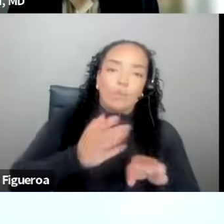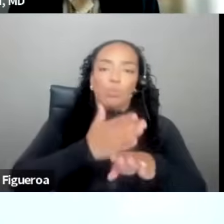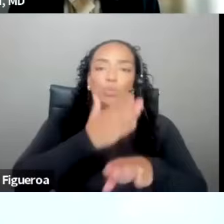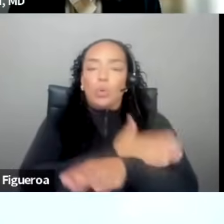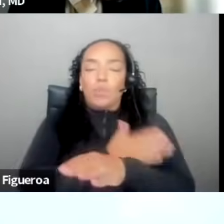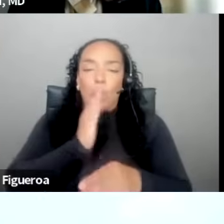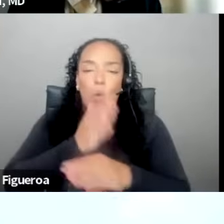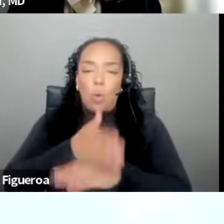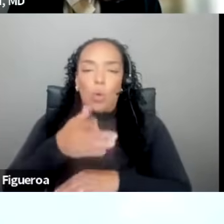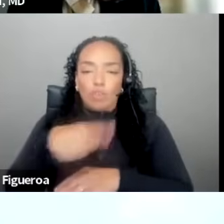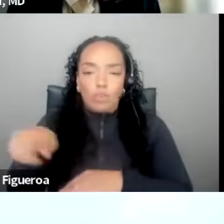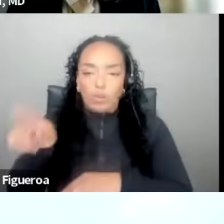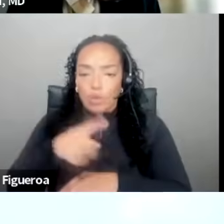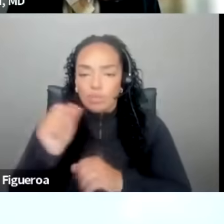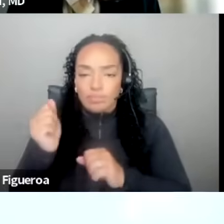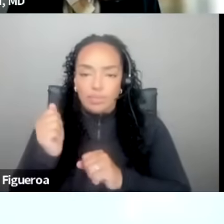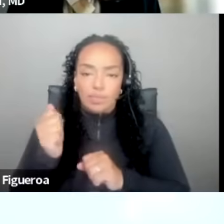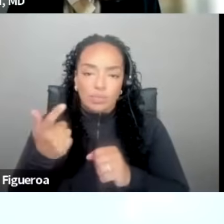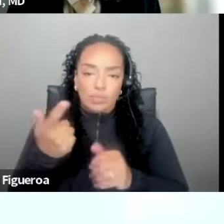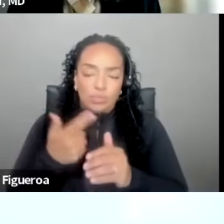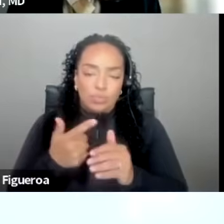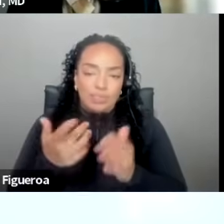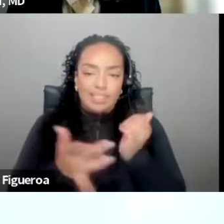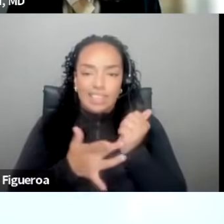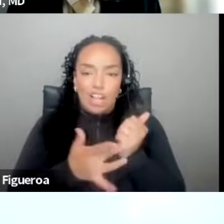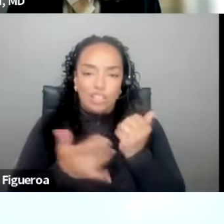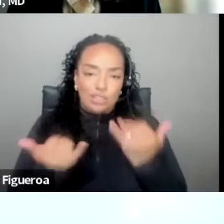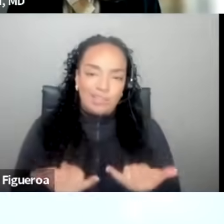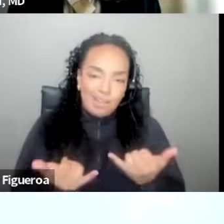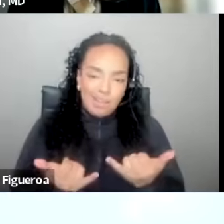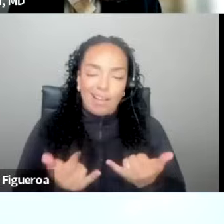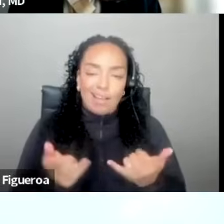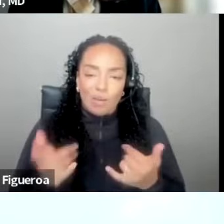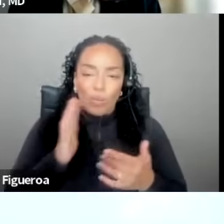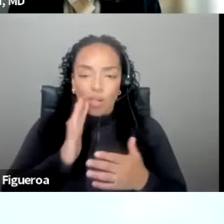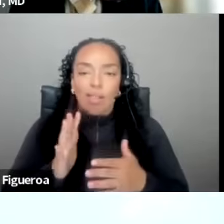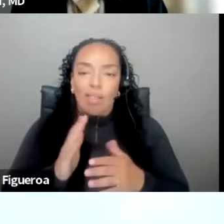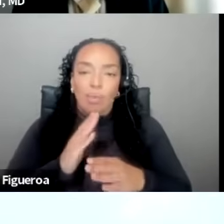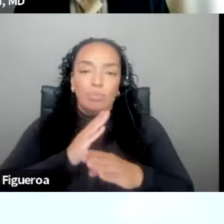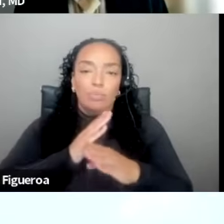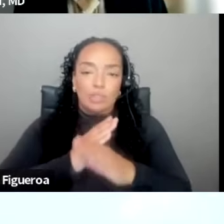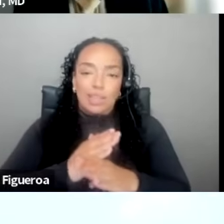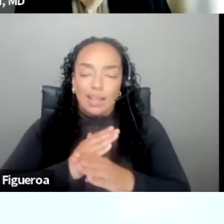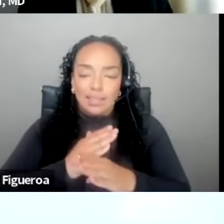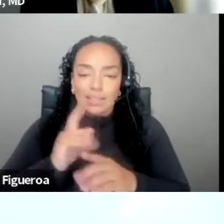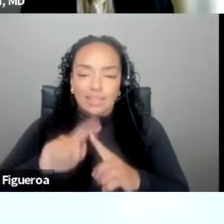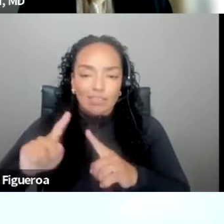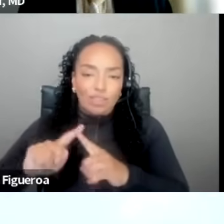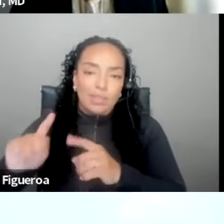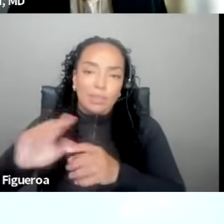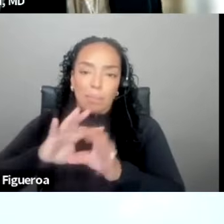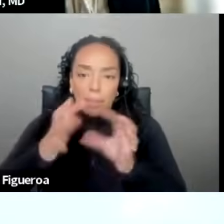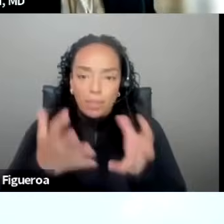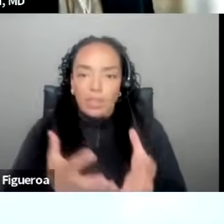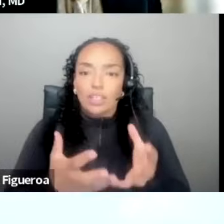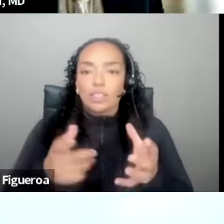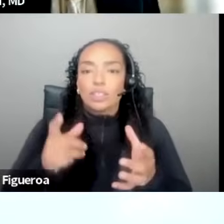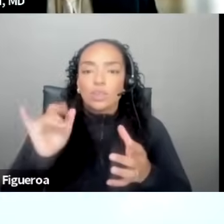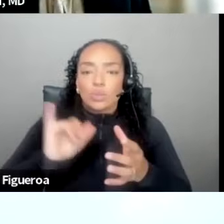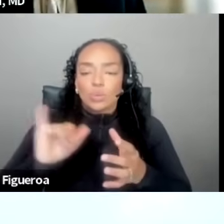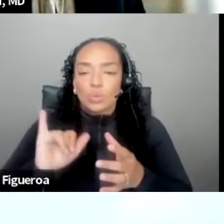protect longer, protect underprotected populations, and ideally would protect a broader swath